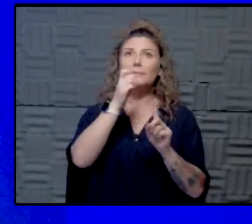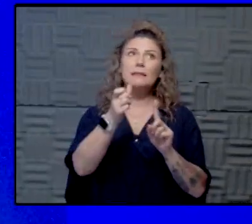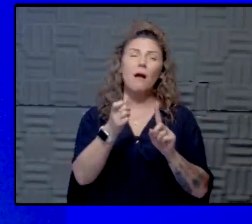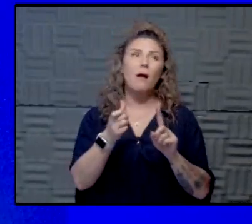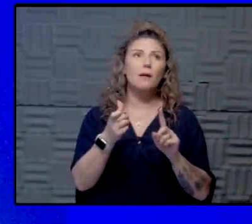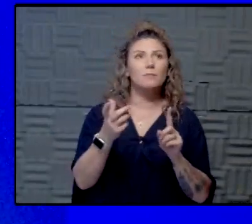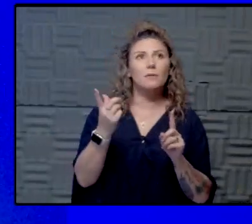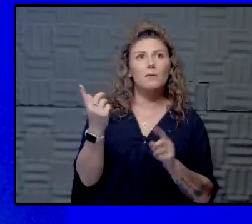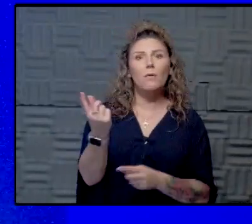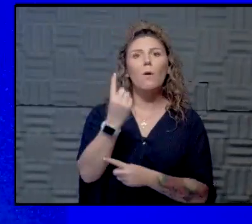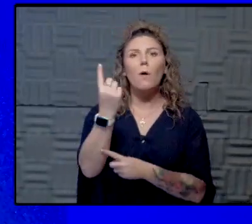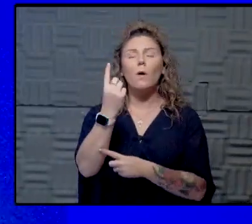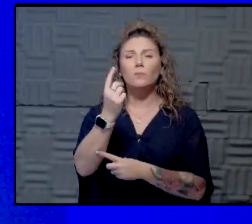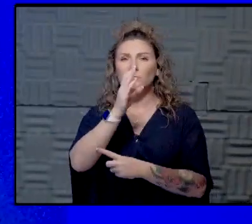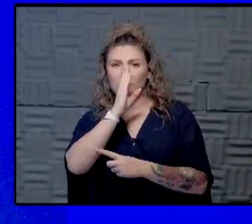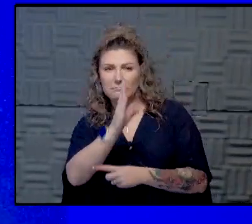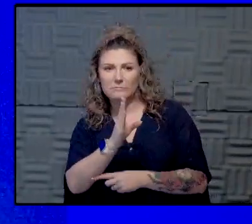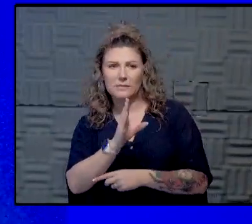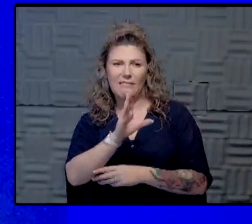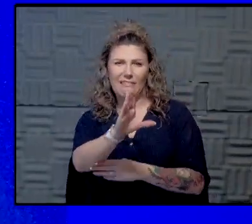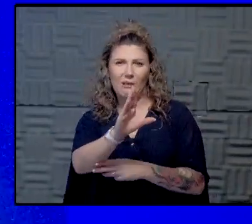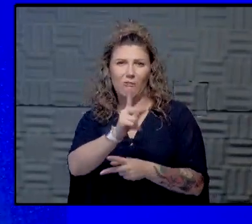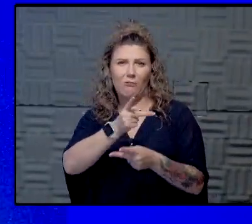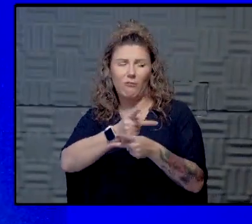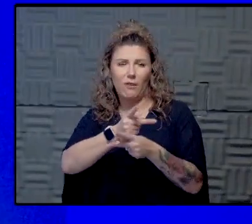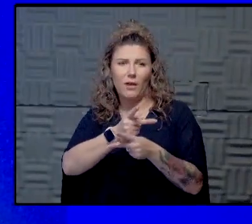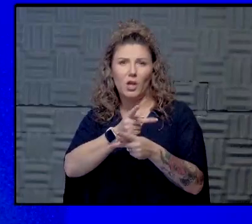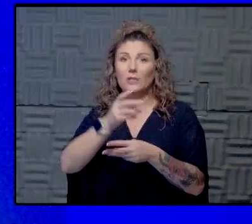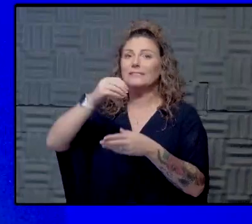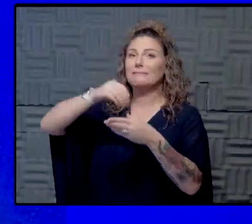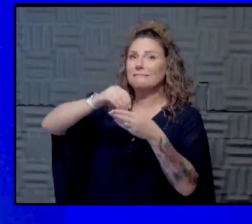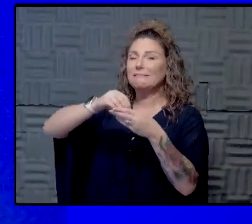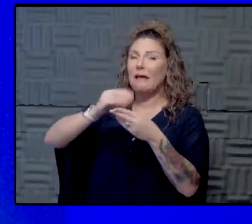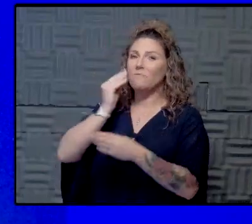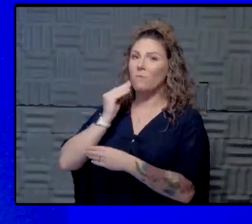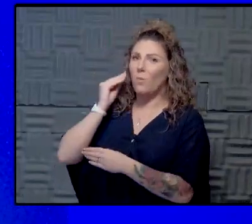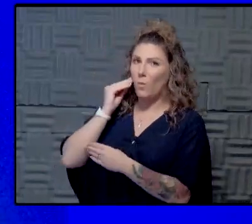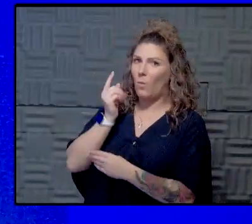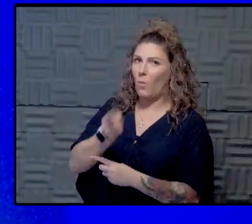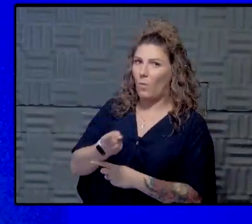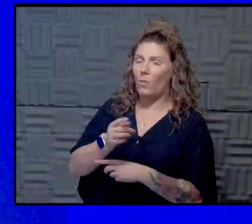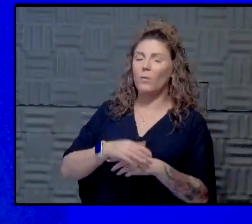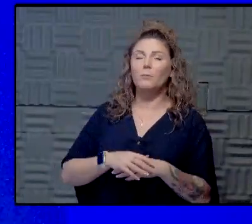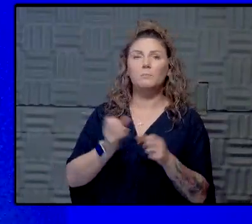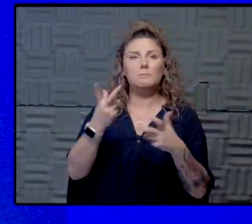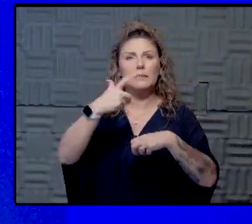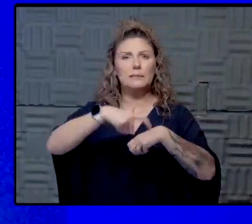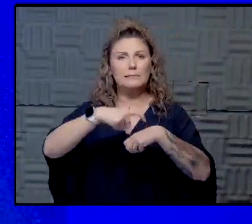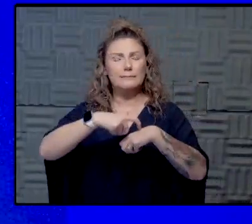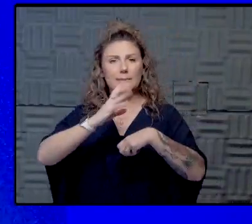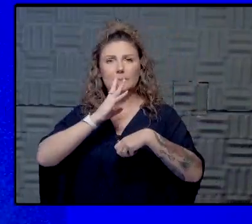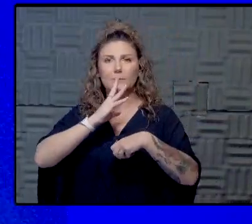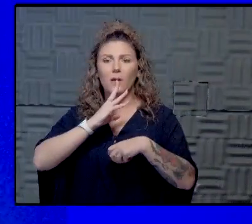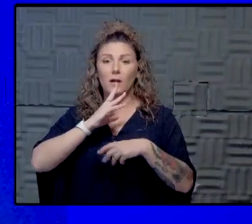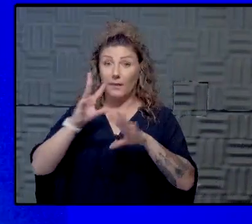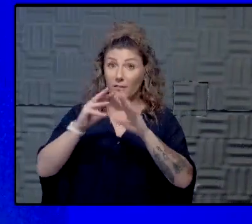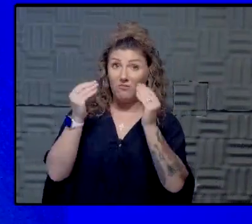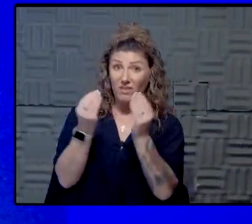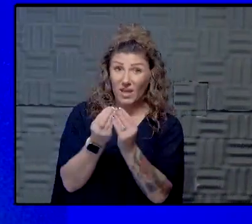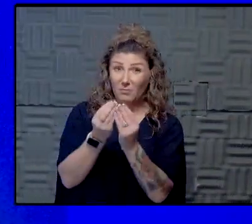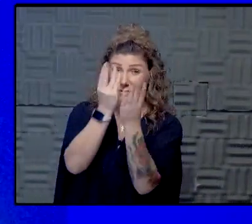much always directly their care, it's kind of in the home. And we talk a lot of times, like, to the families, like, if